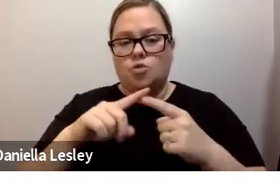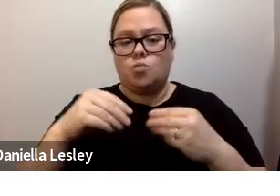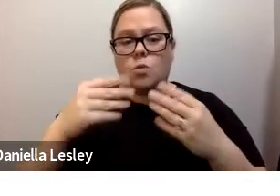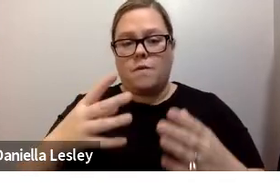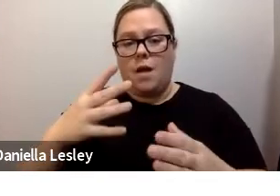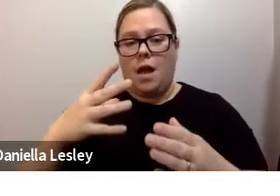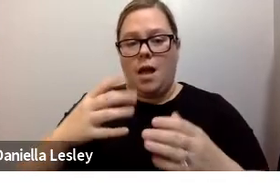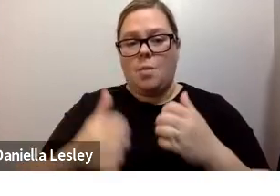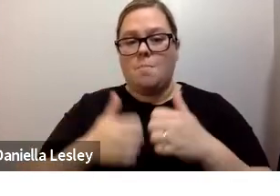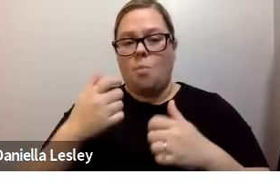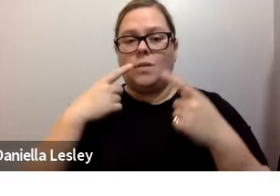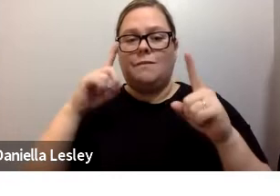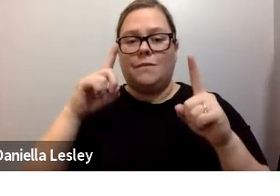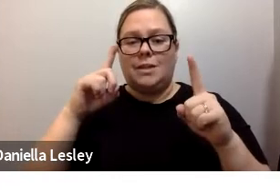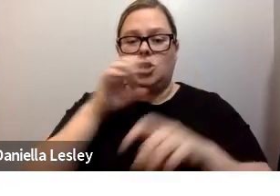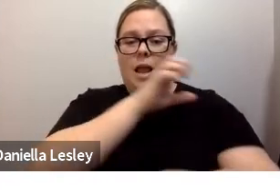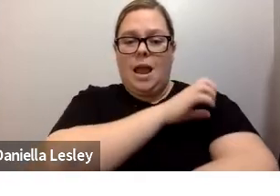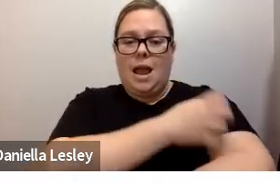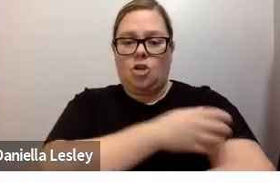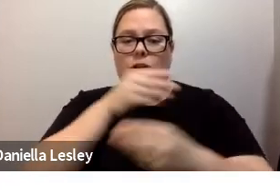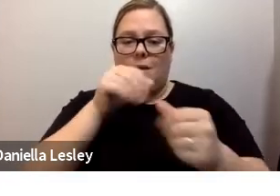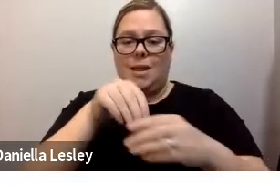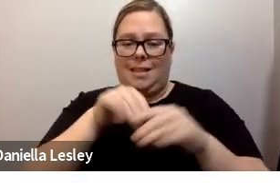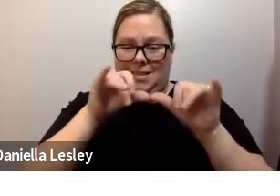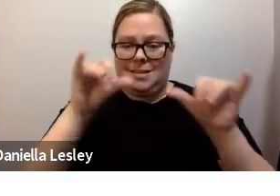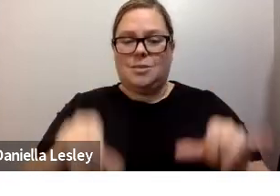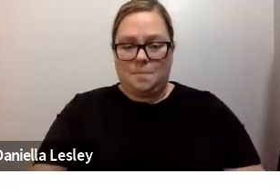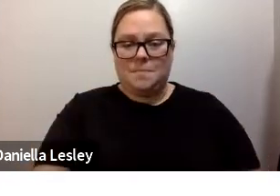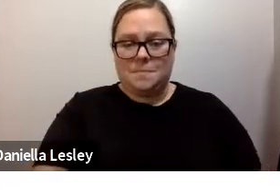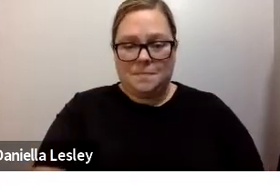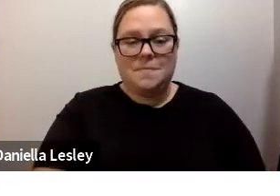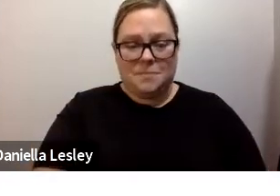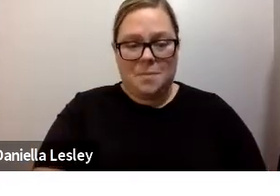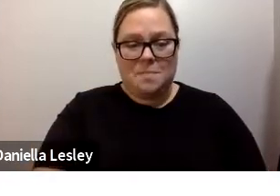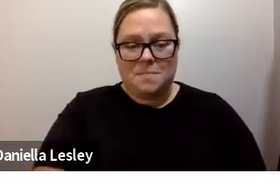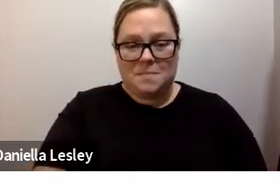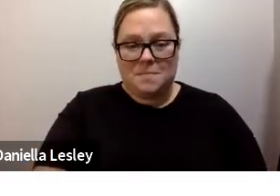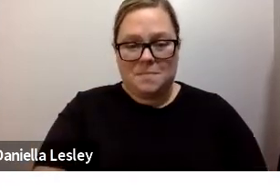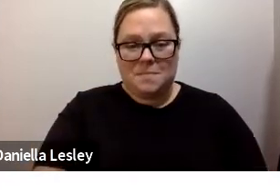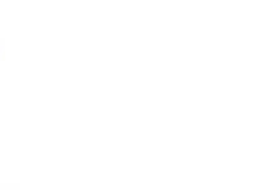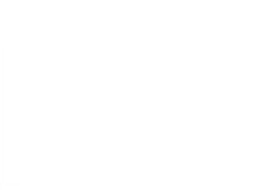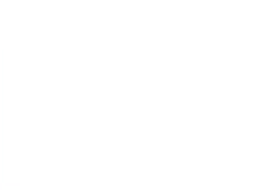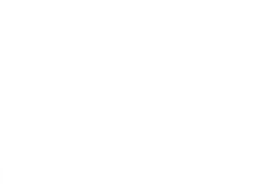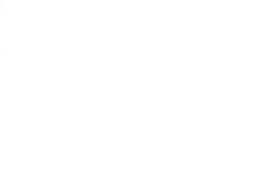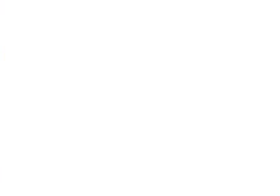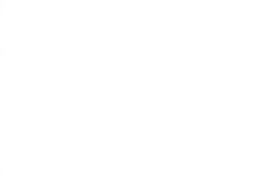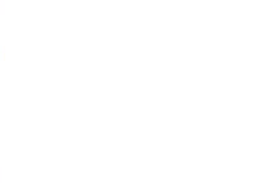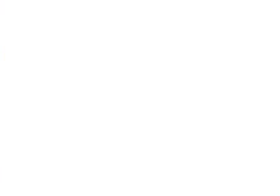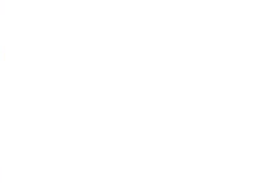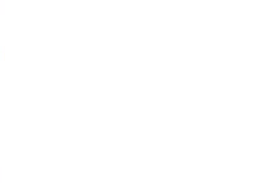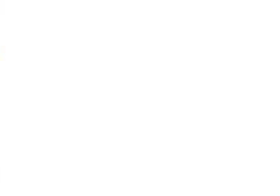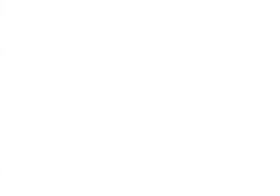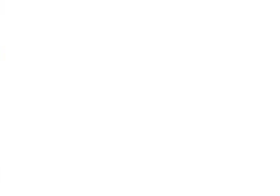provide the most efficient energy input into the system. And then the final criteria has been the development of what we're